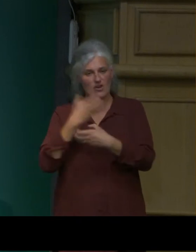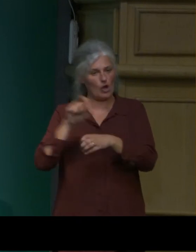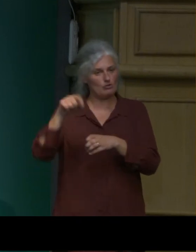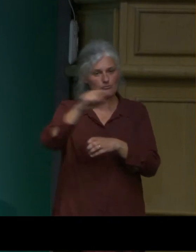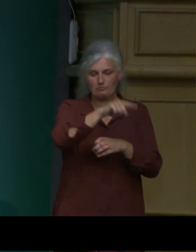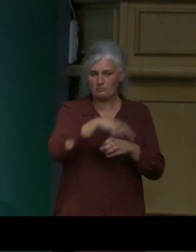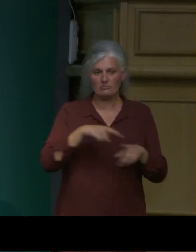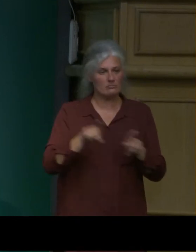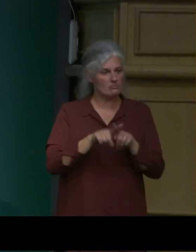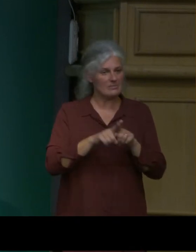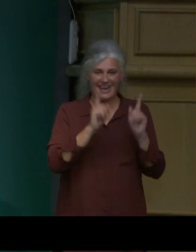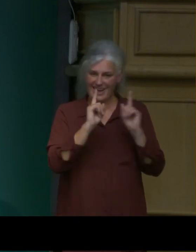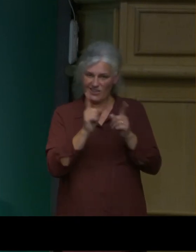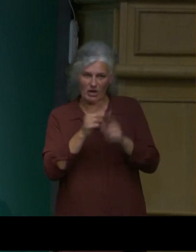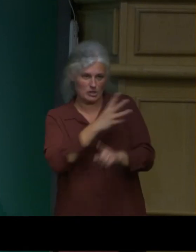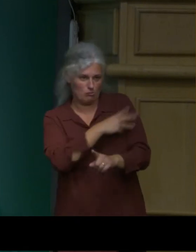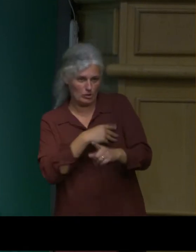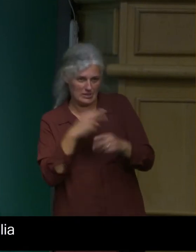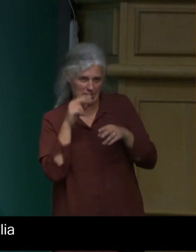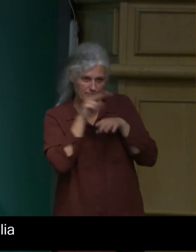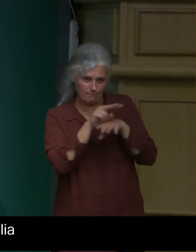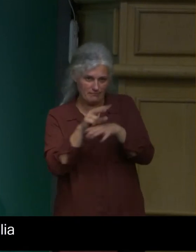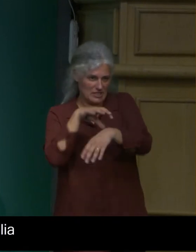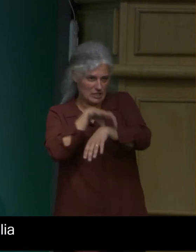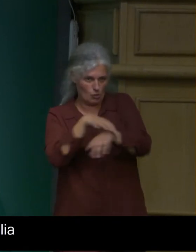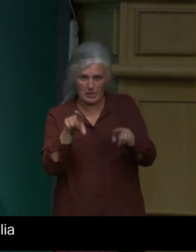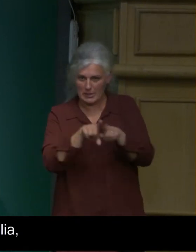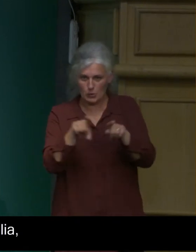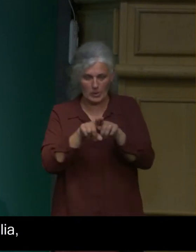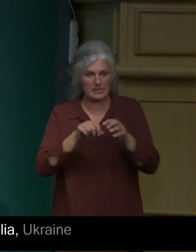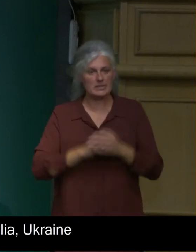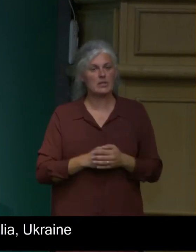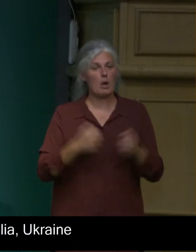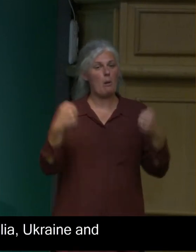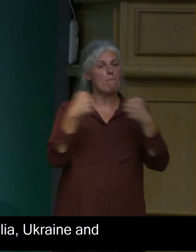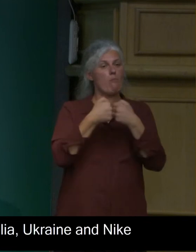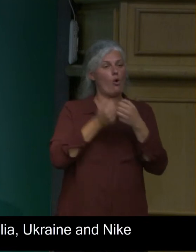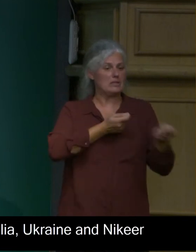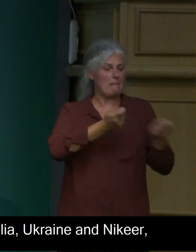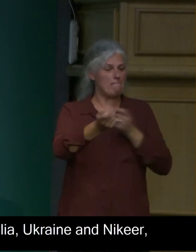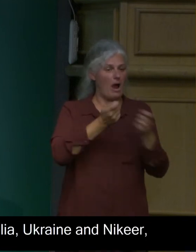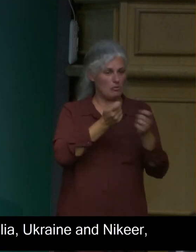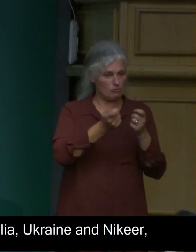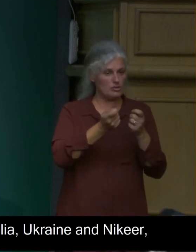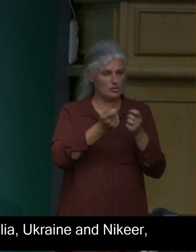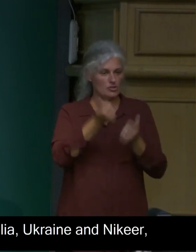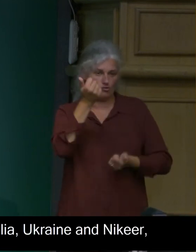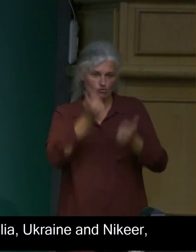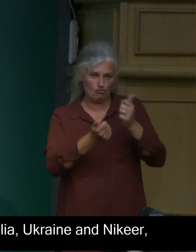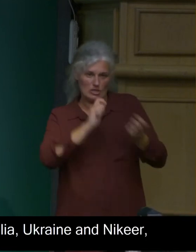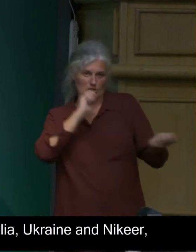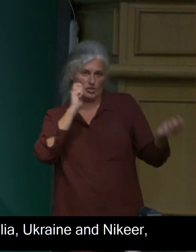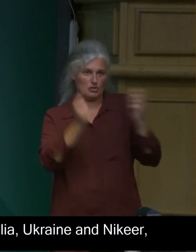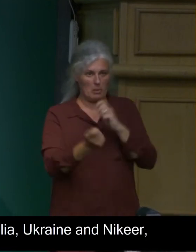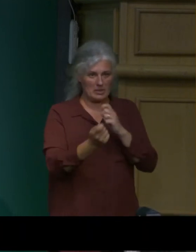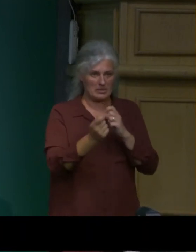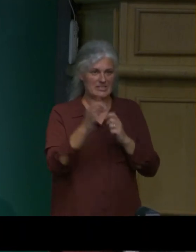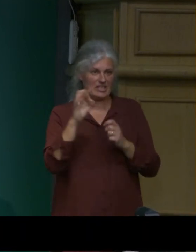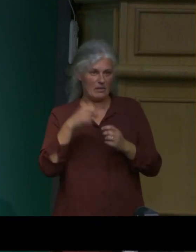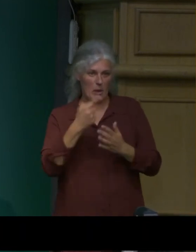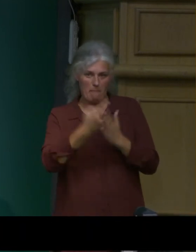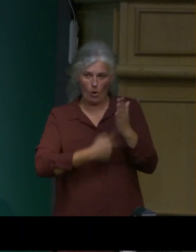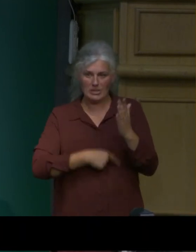they're advising on policing and security border management judicial reform human rights and gender policies